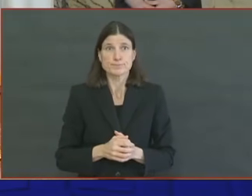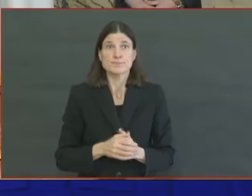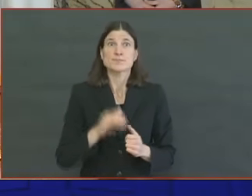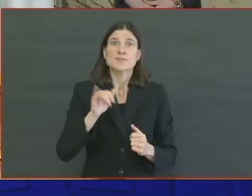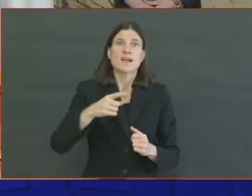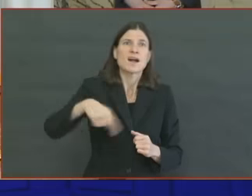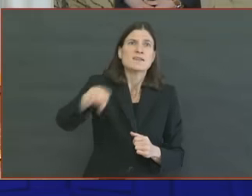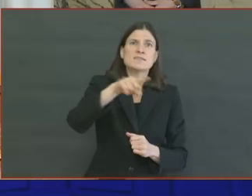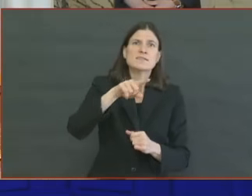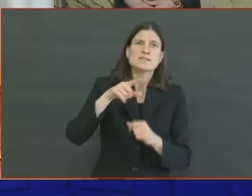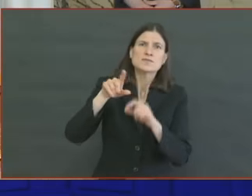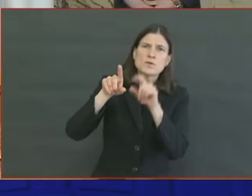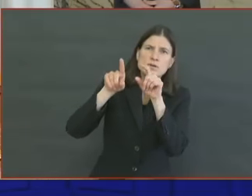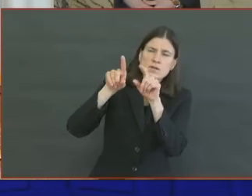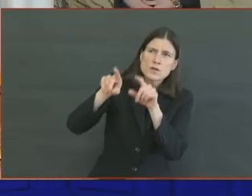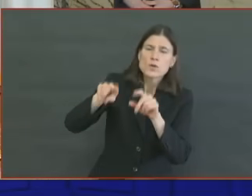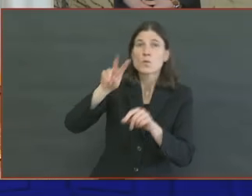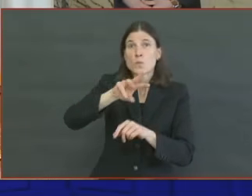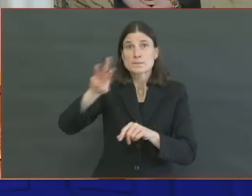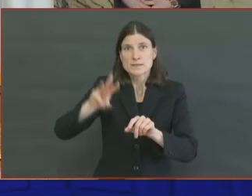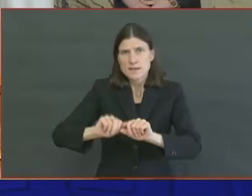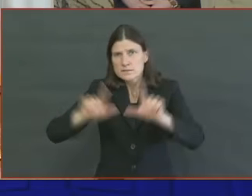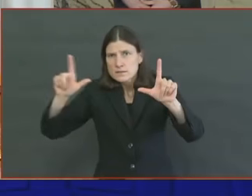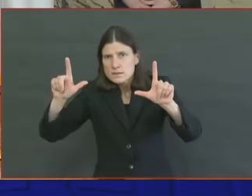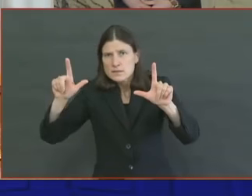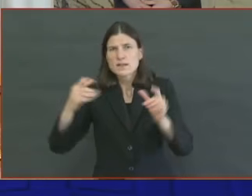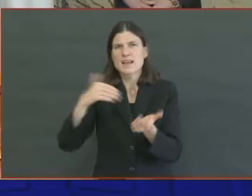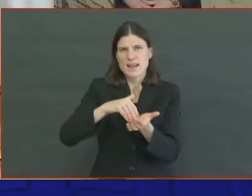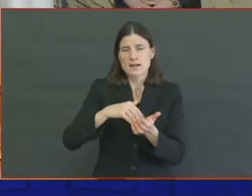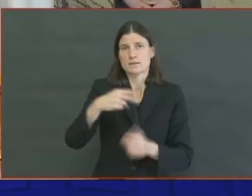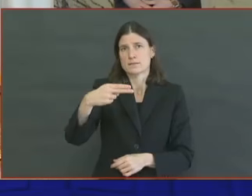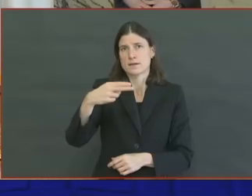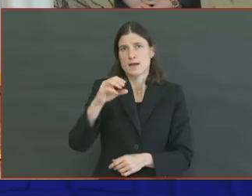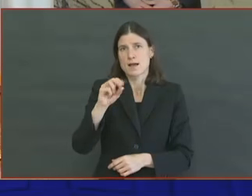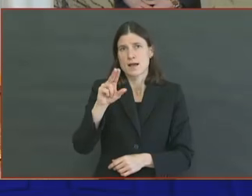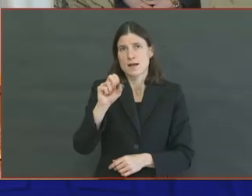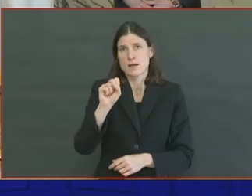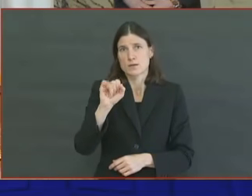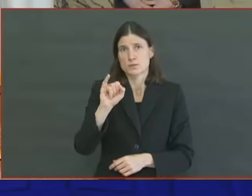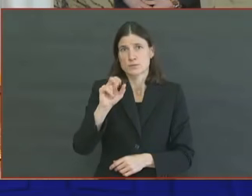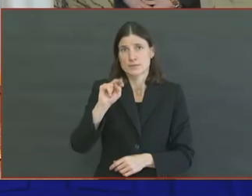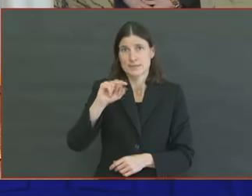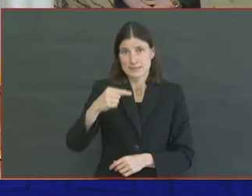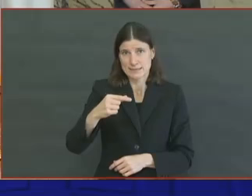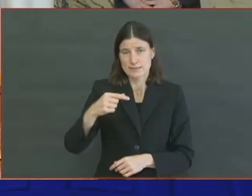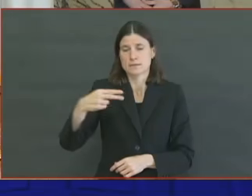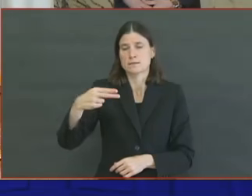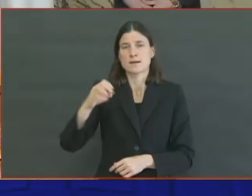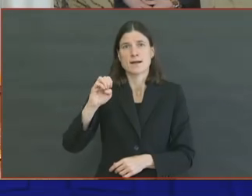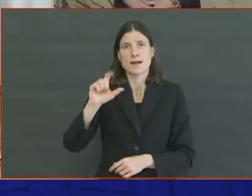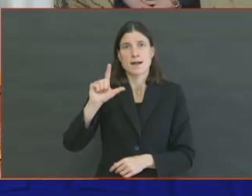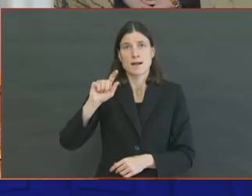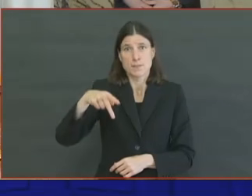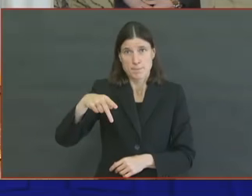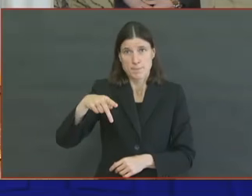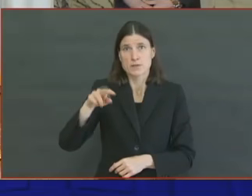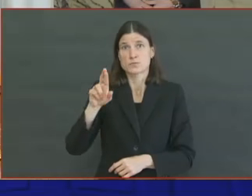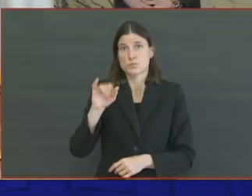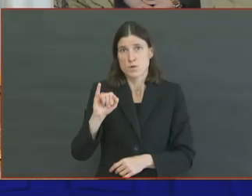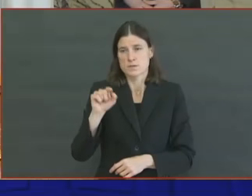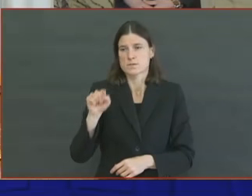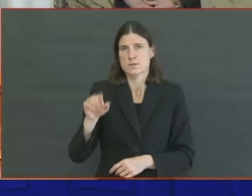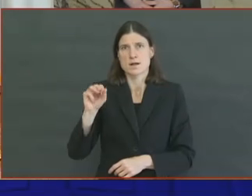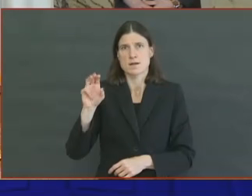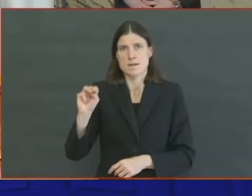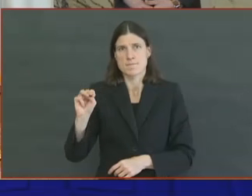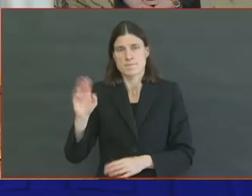called Housing Help RI. I need to thank Commerce Secretary Pryor and his team and the folks at Rhode Island Housing.